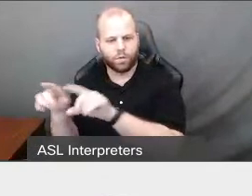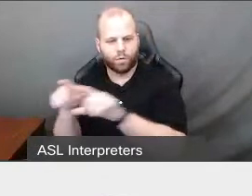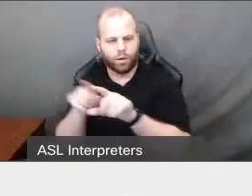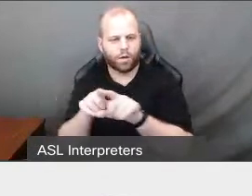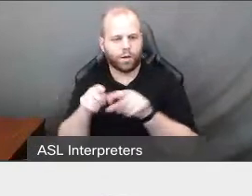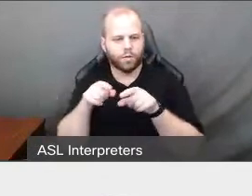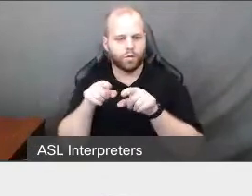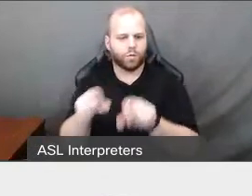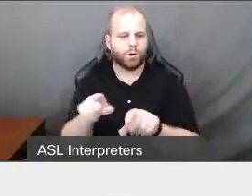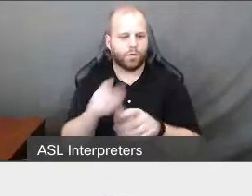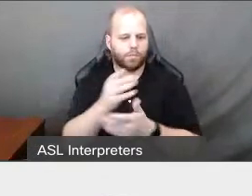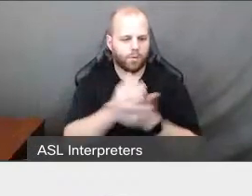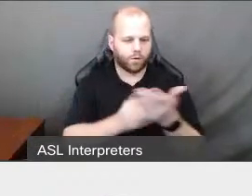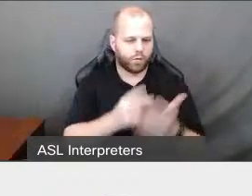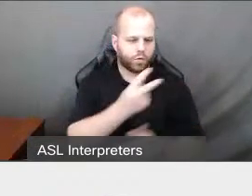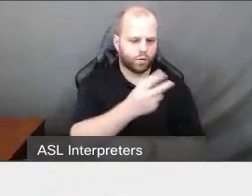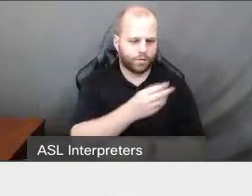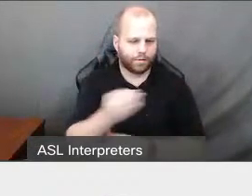development.